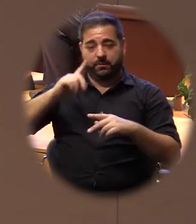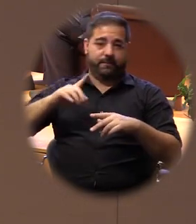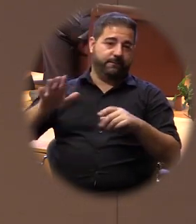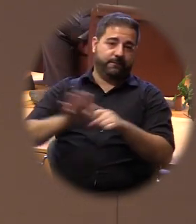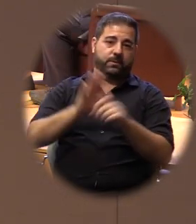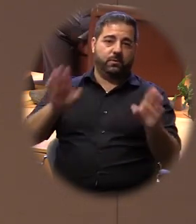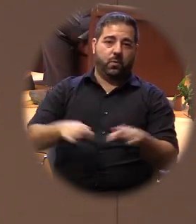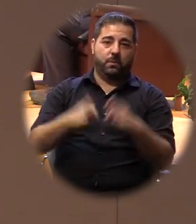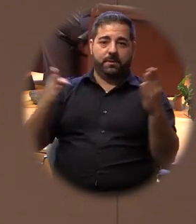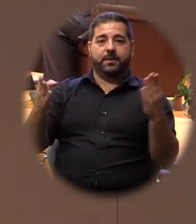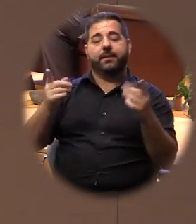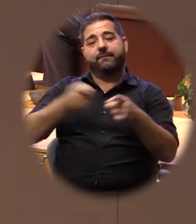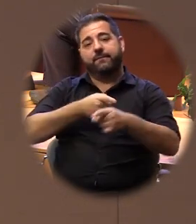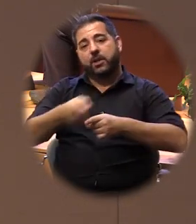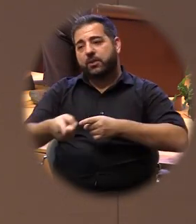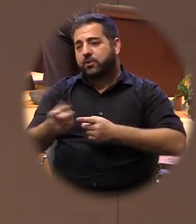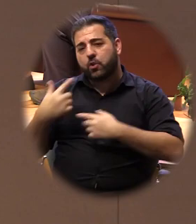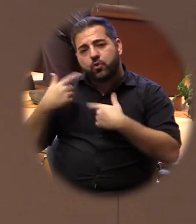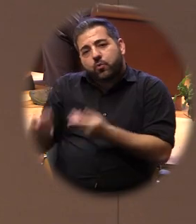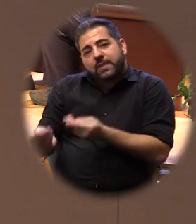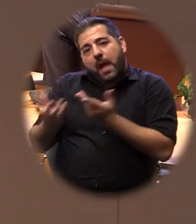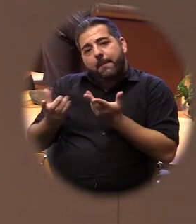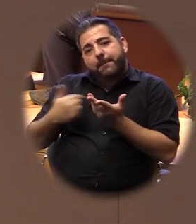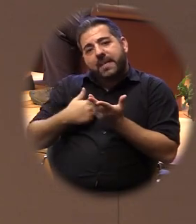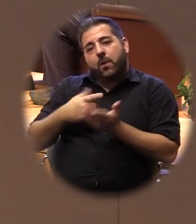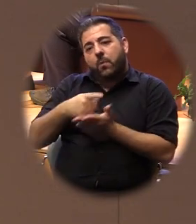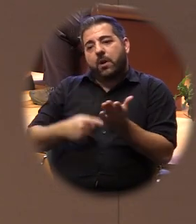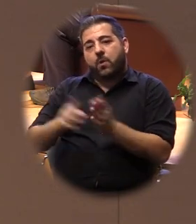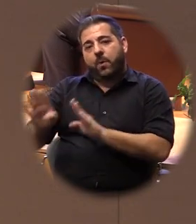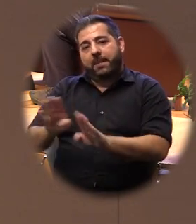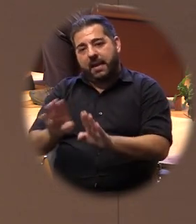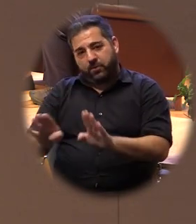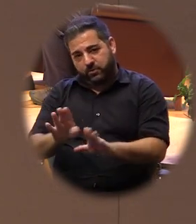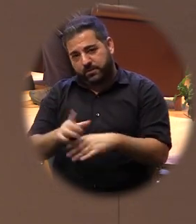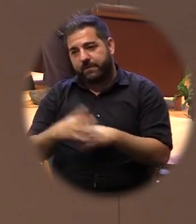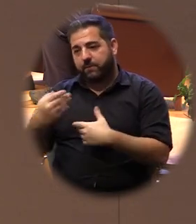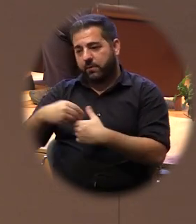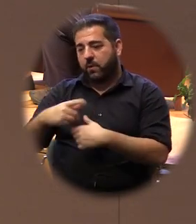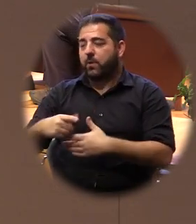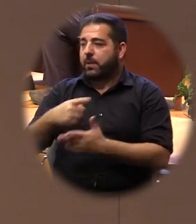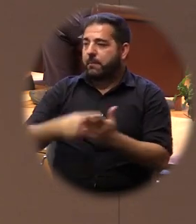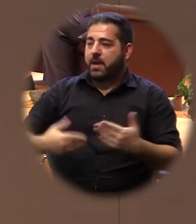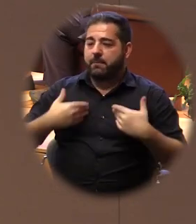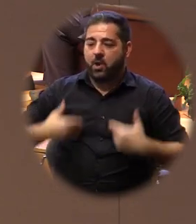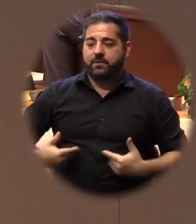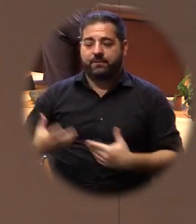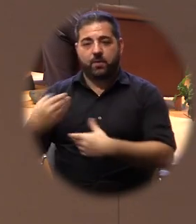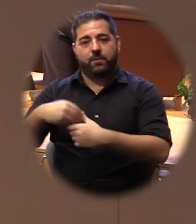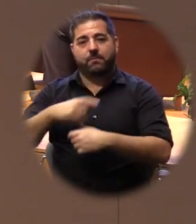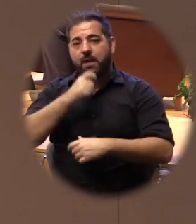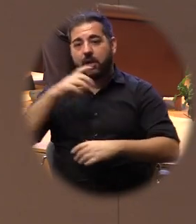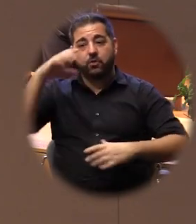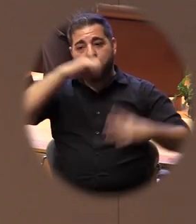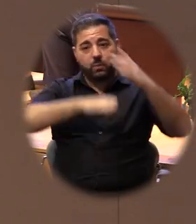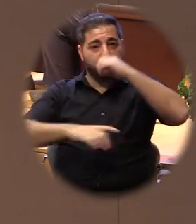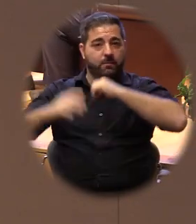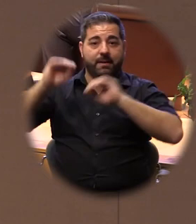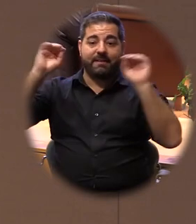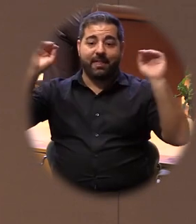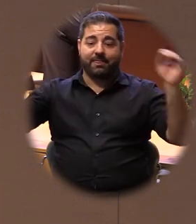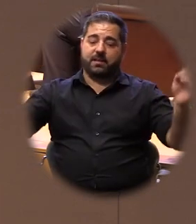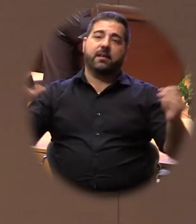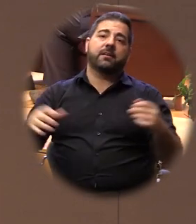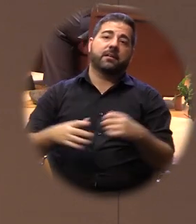up the field to, all right, you tell me what are the behaviors involved, what are the body parts involved. I'm not going to assume any of these